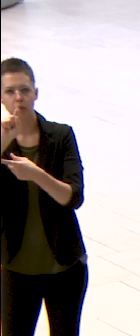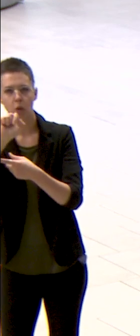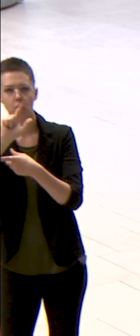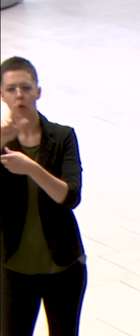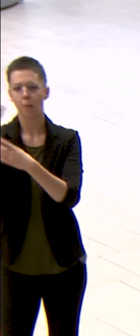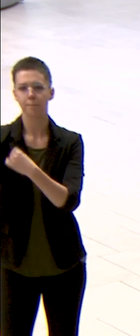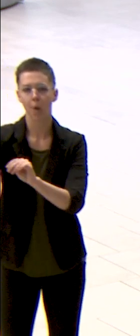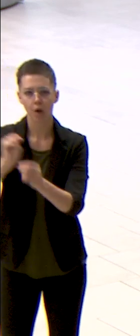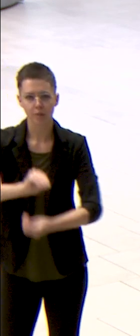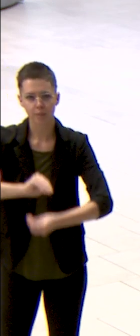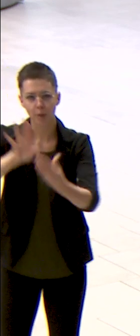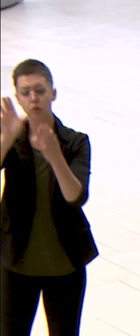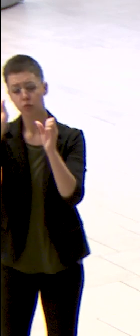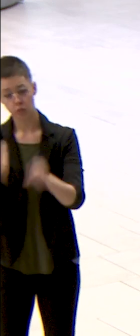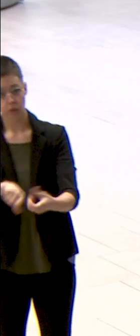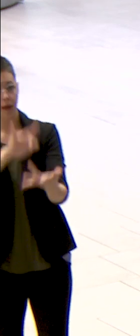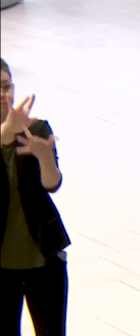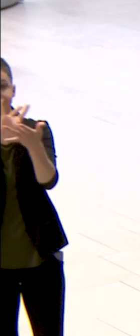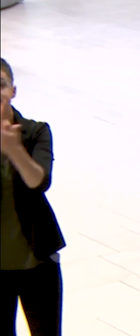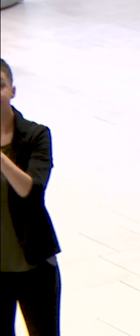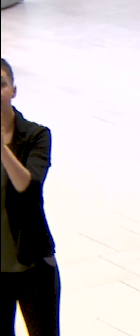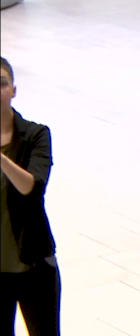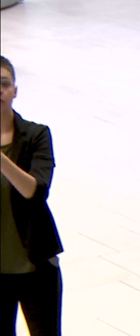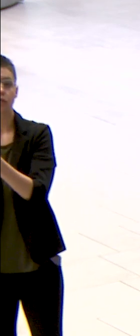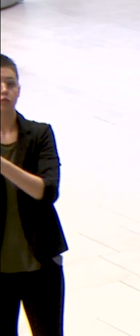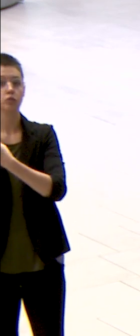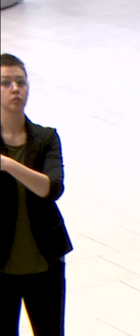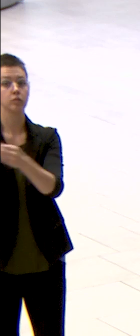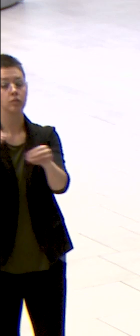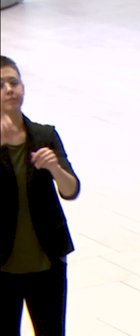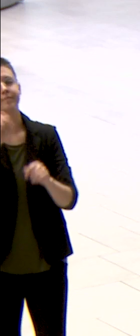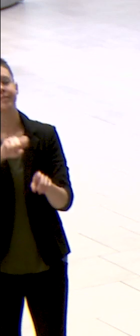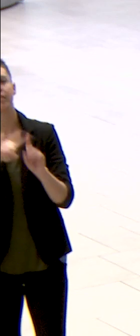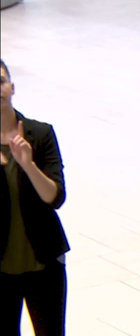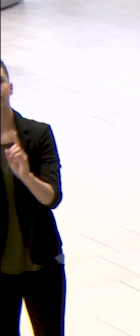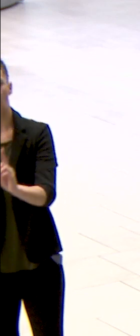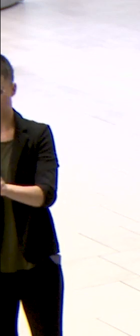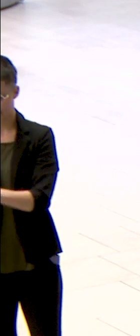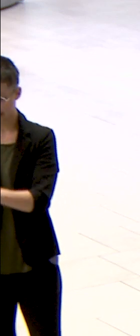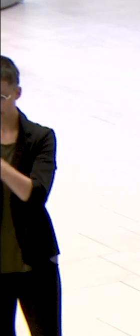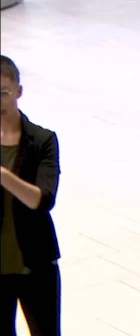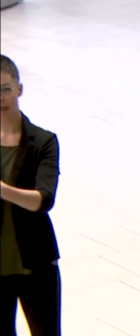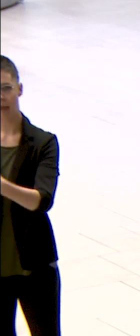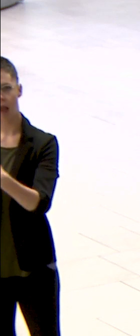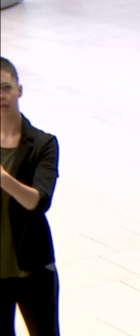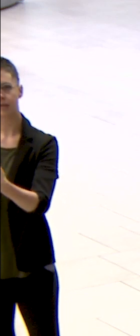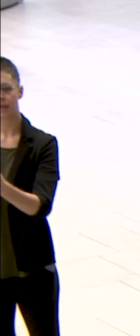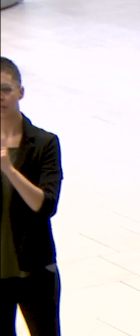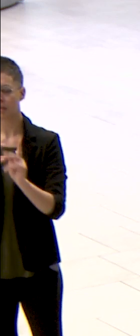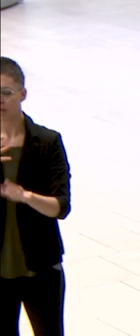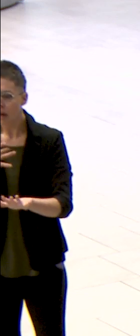targeting, but really, I think the difference comes when you create content that, you know, people just feel like, they get